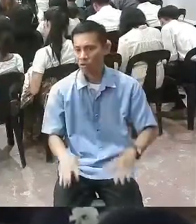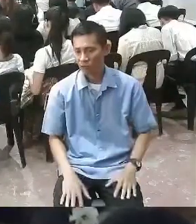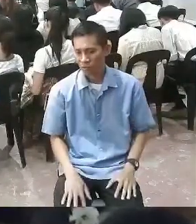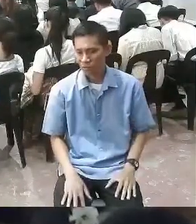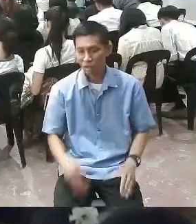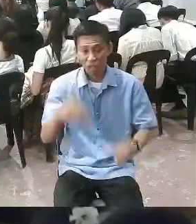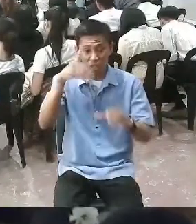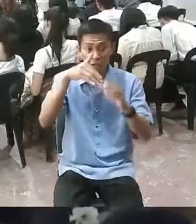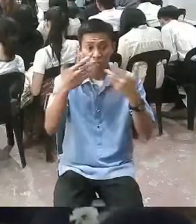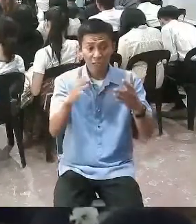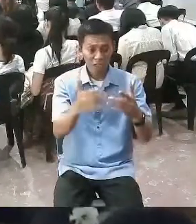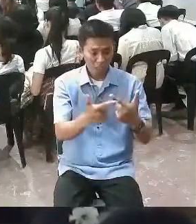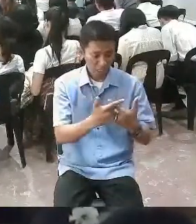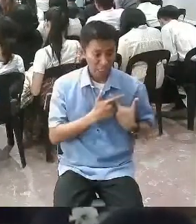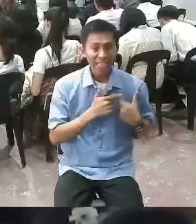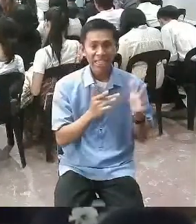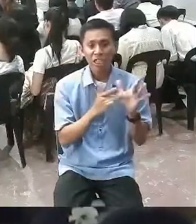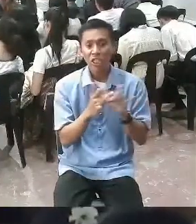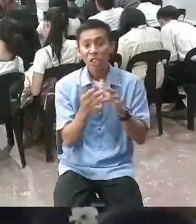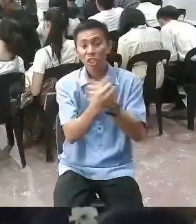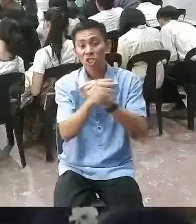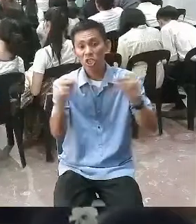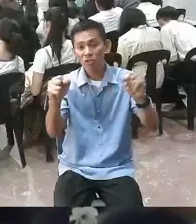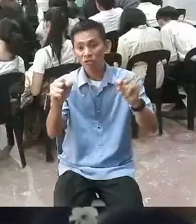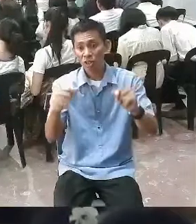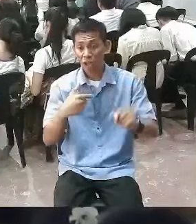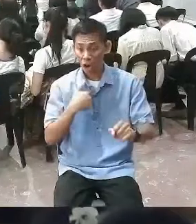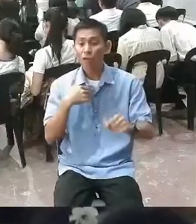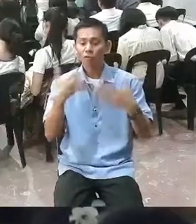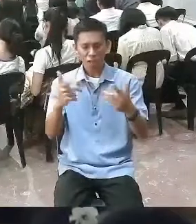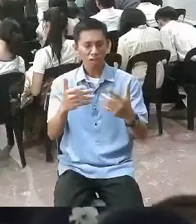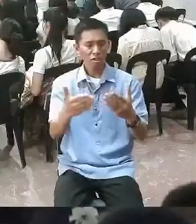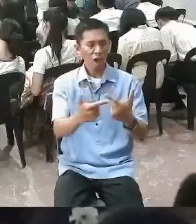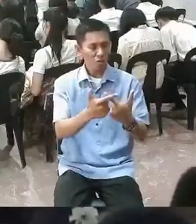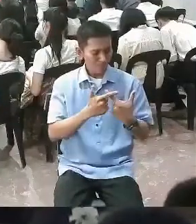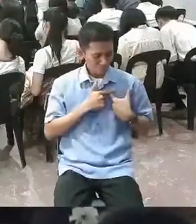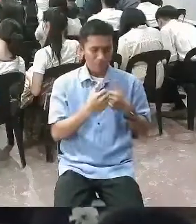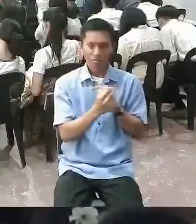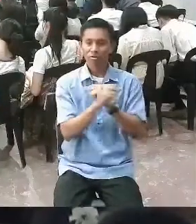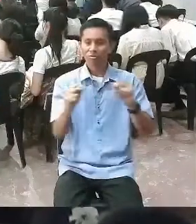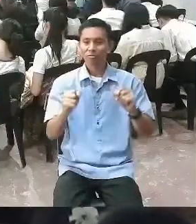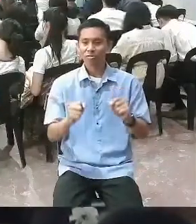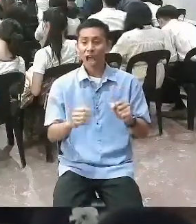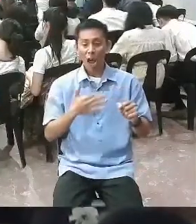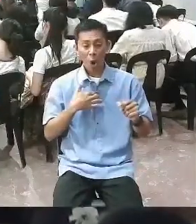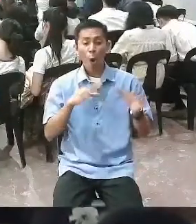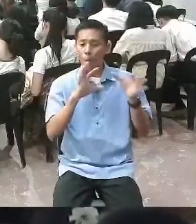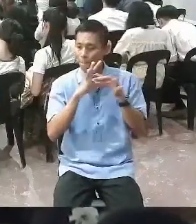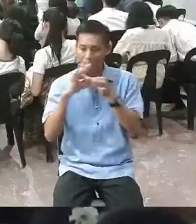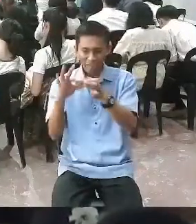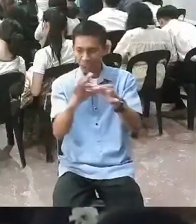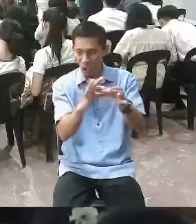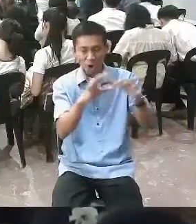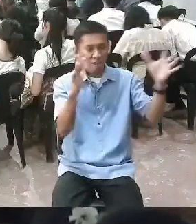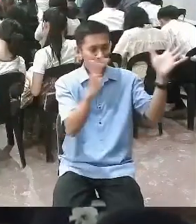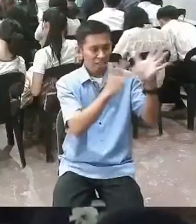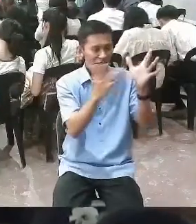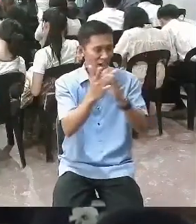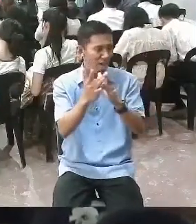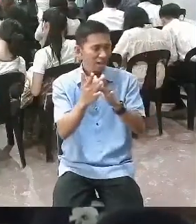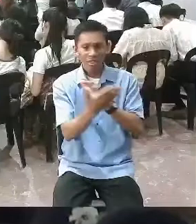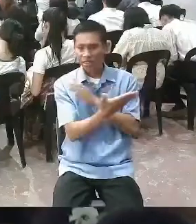in Christ Jesus. I am in Christ Jesus, and Christ Jesus is in me.